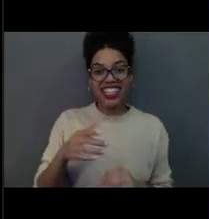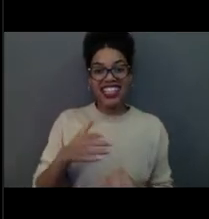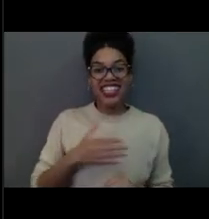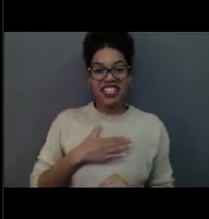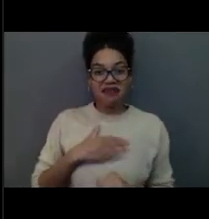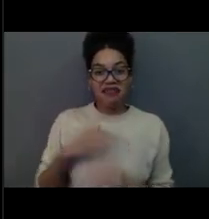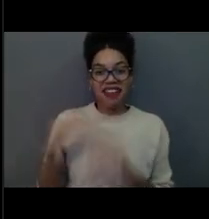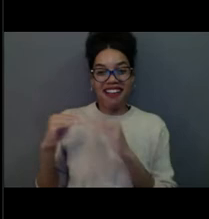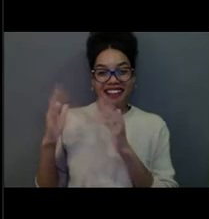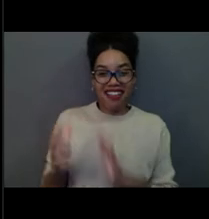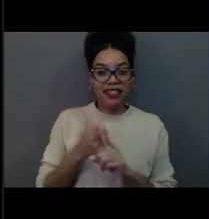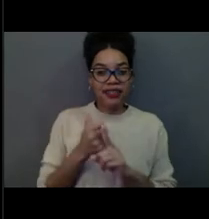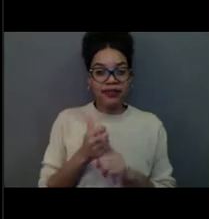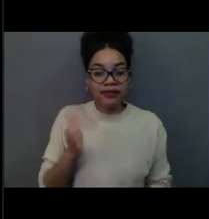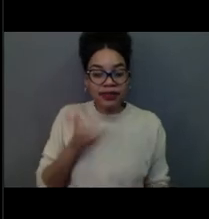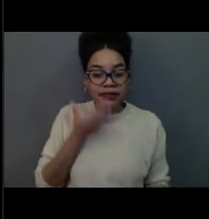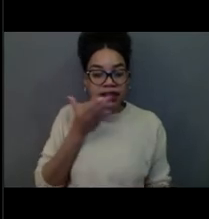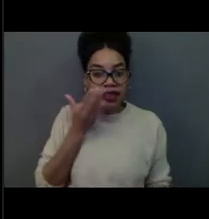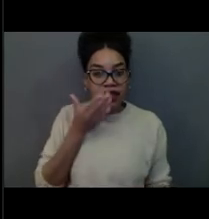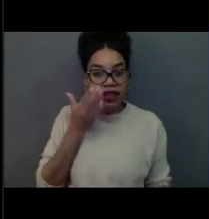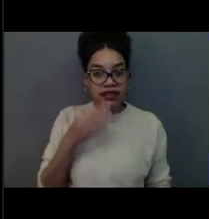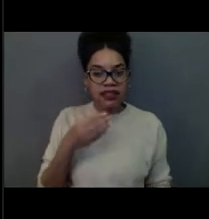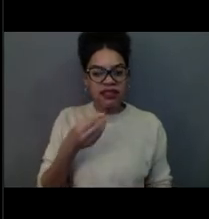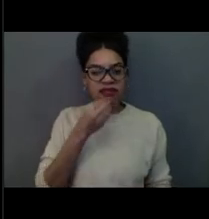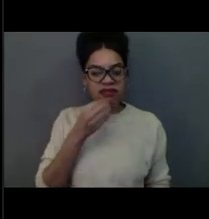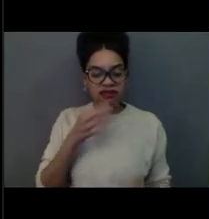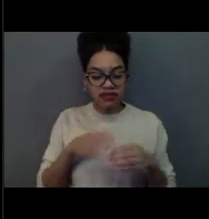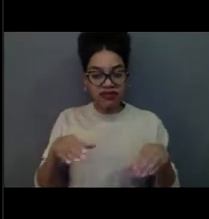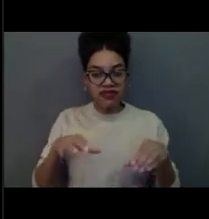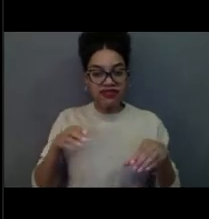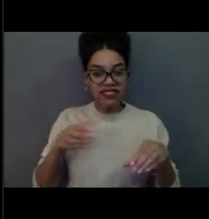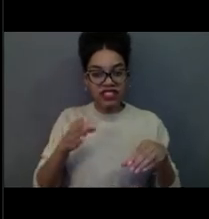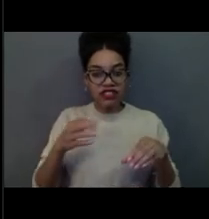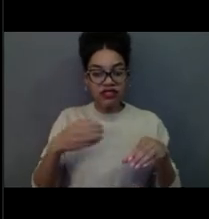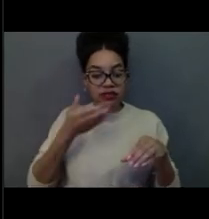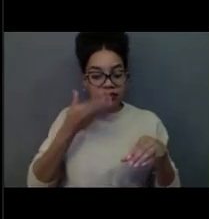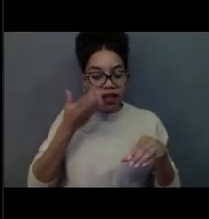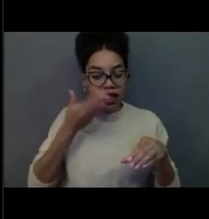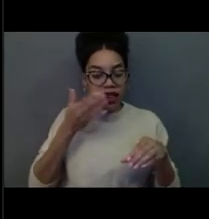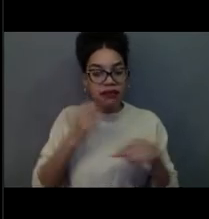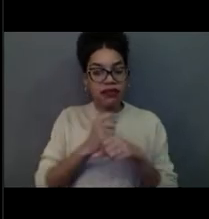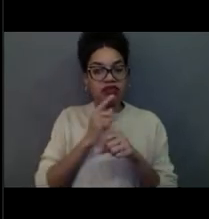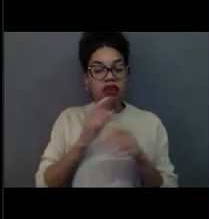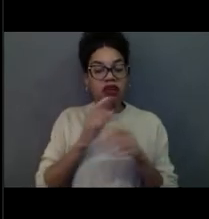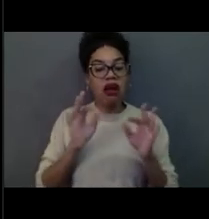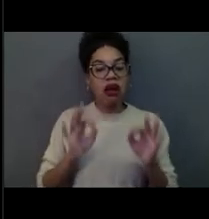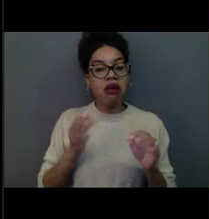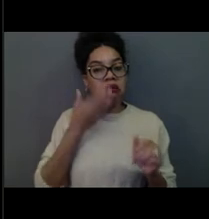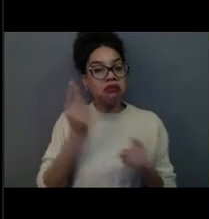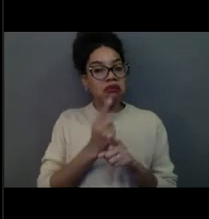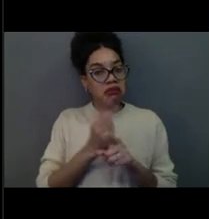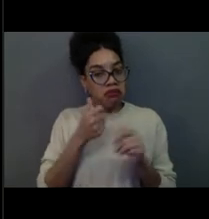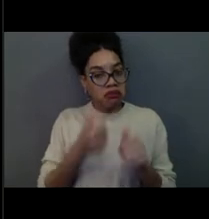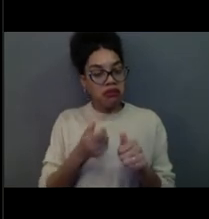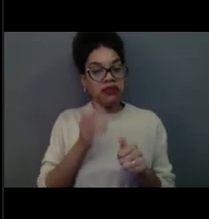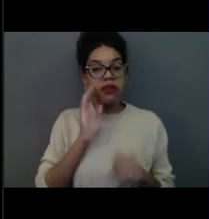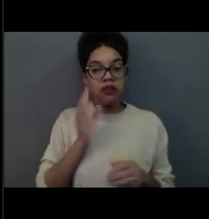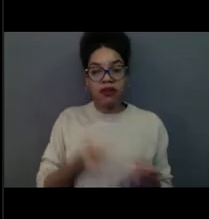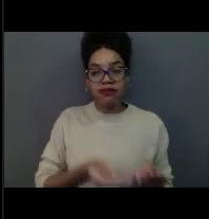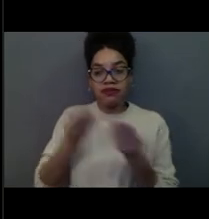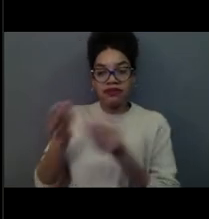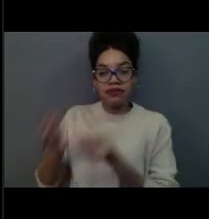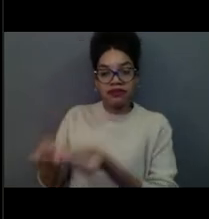make sure that it's of high enough quality and wholesome enough to be sent to the next, you know, step in this seafood distribution network, as we call